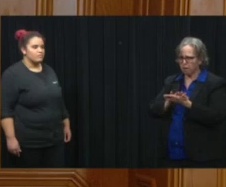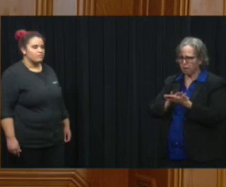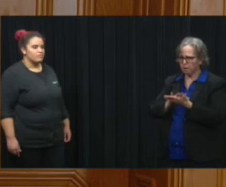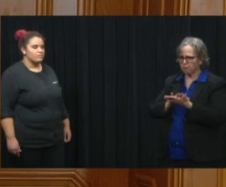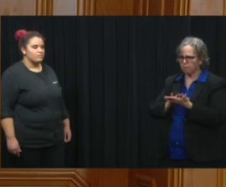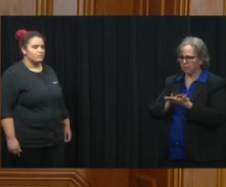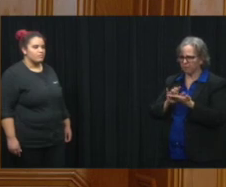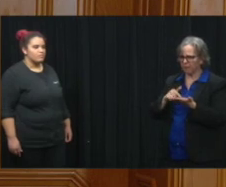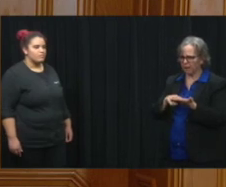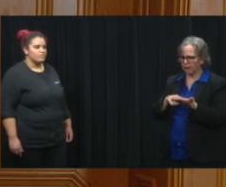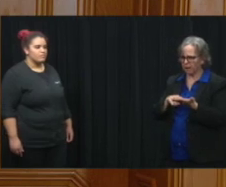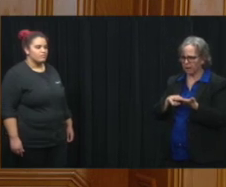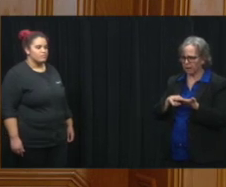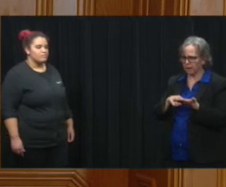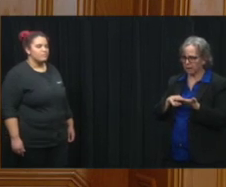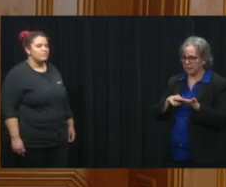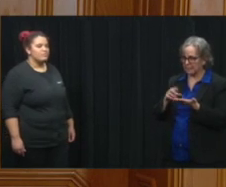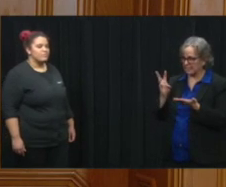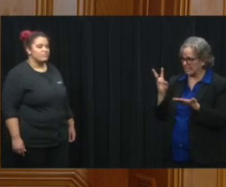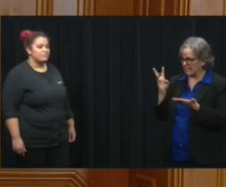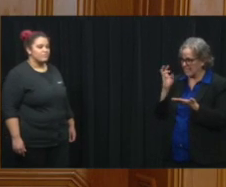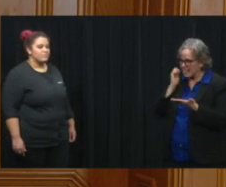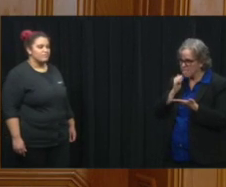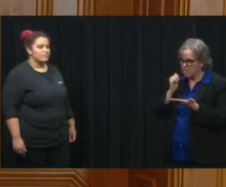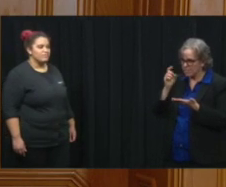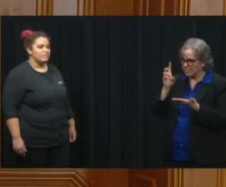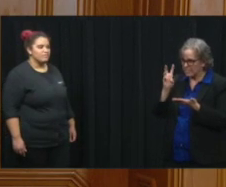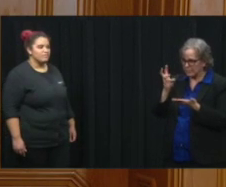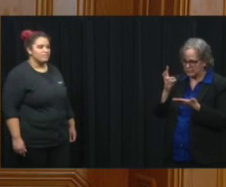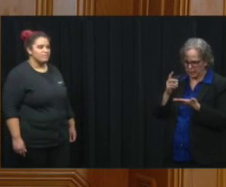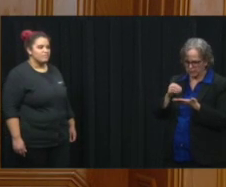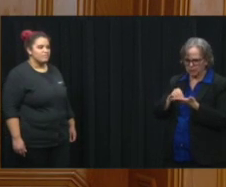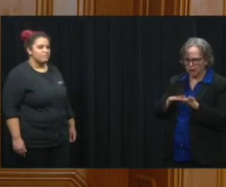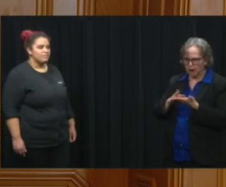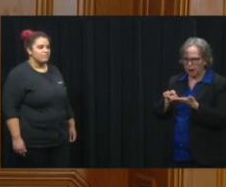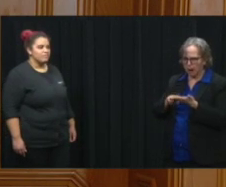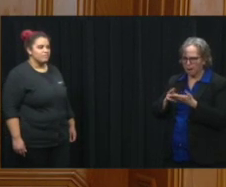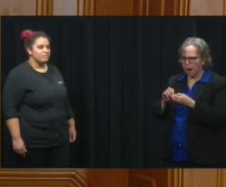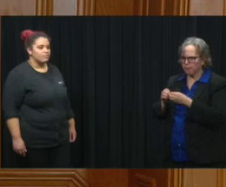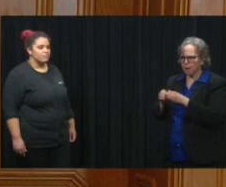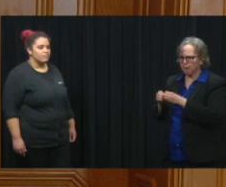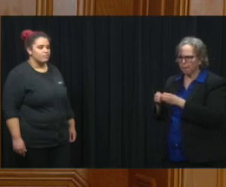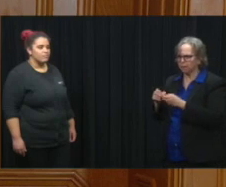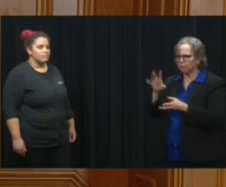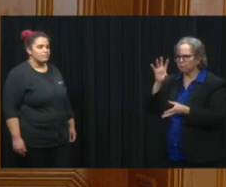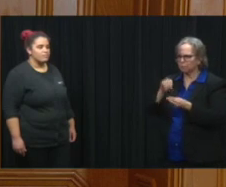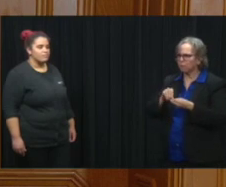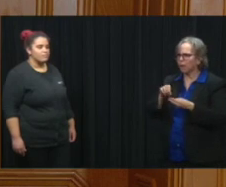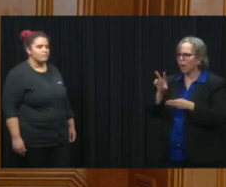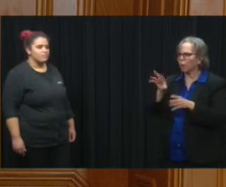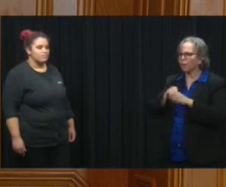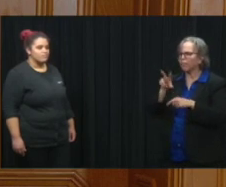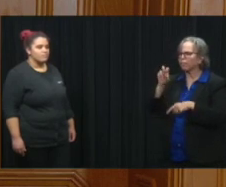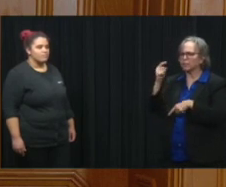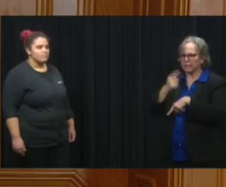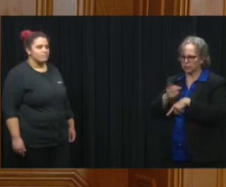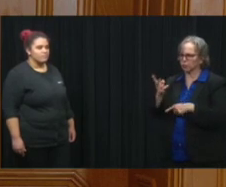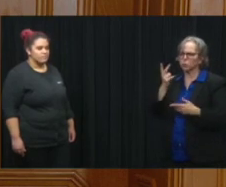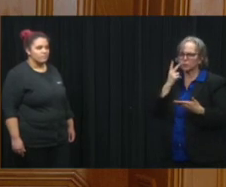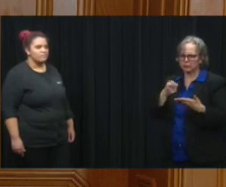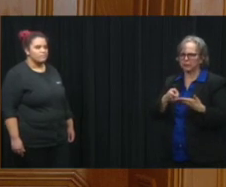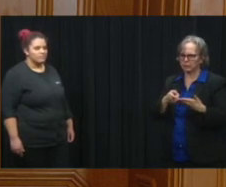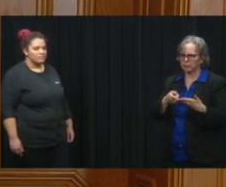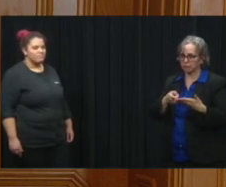double that every 6 days, see where you are after a month. And that's what is happening. And that's